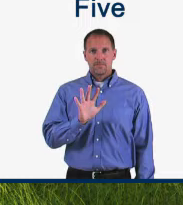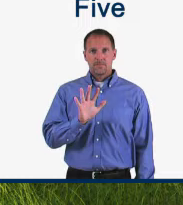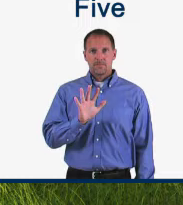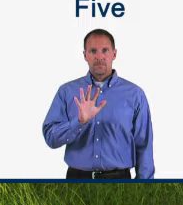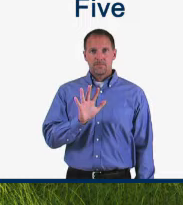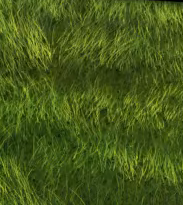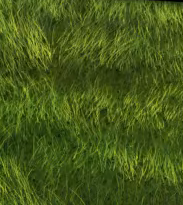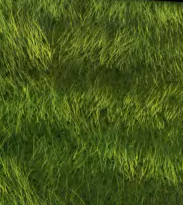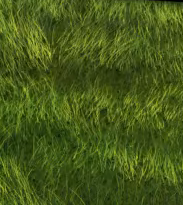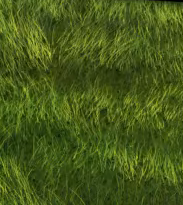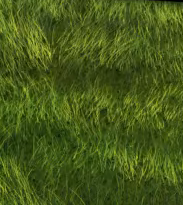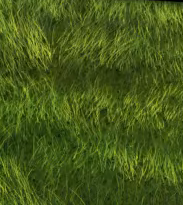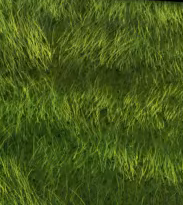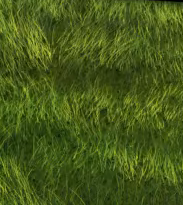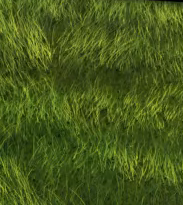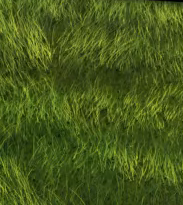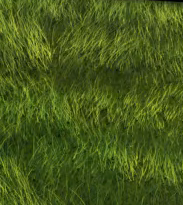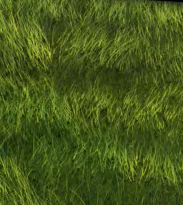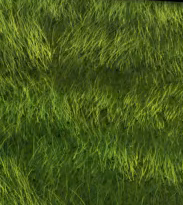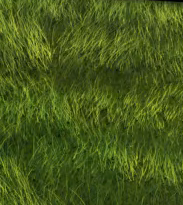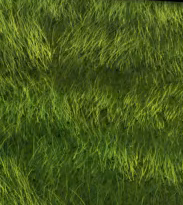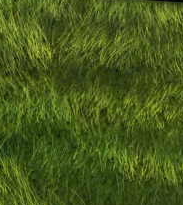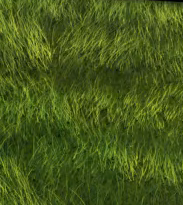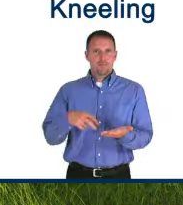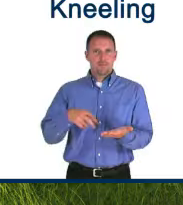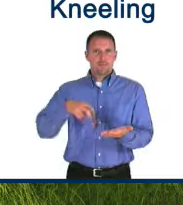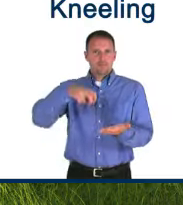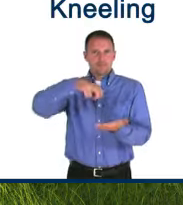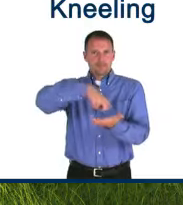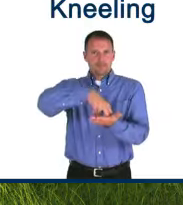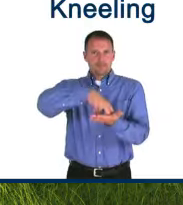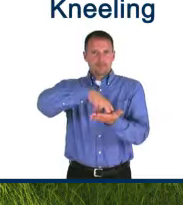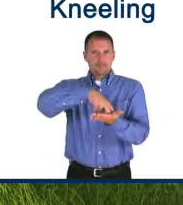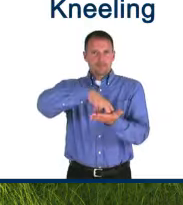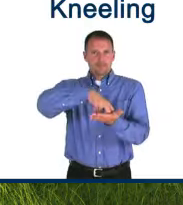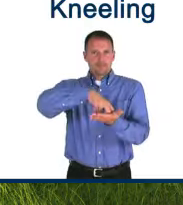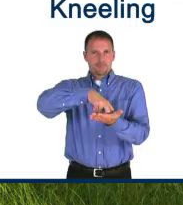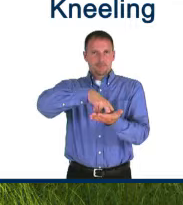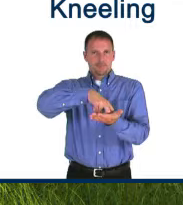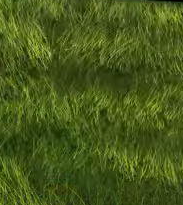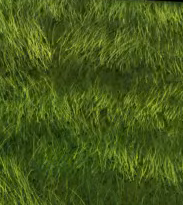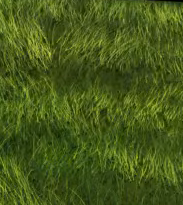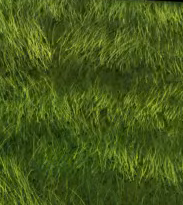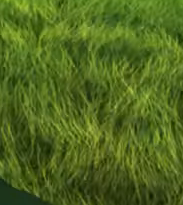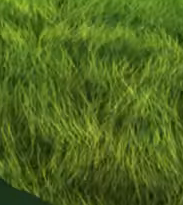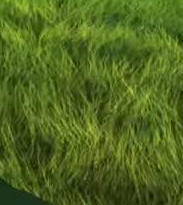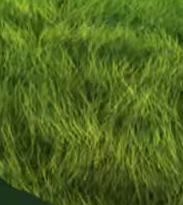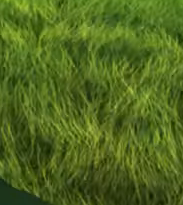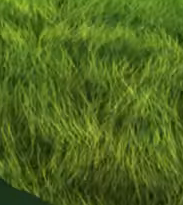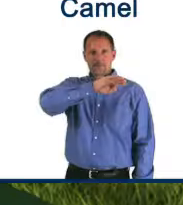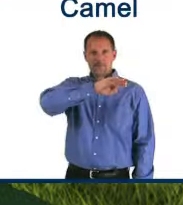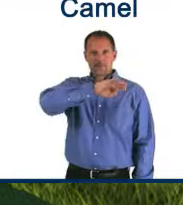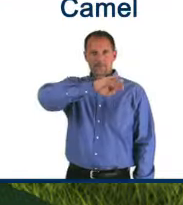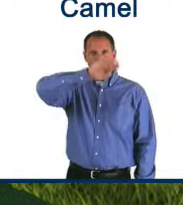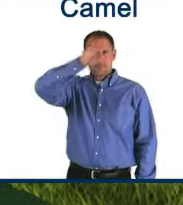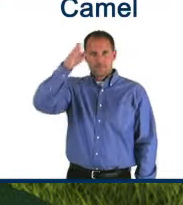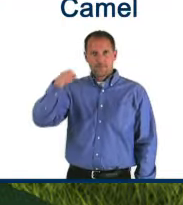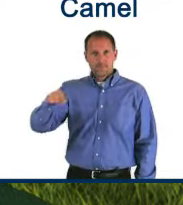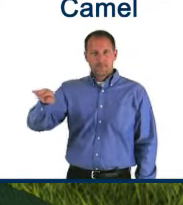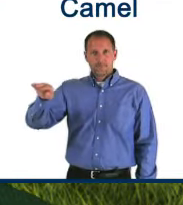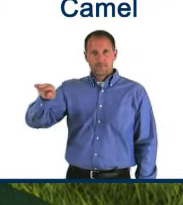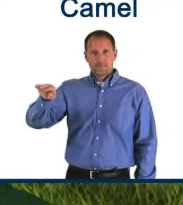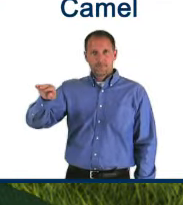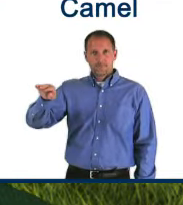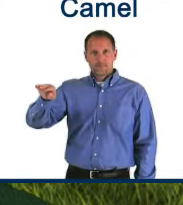5. Okay, let's go back to kneeling. Good job, you just did the camel